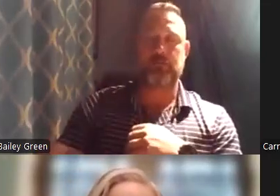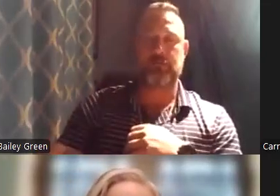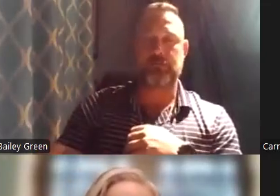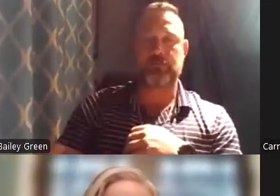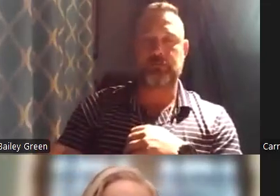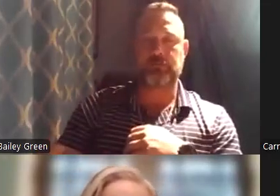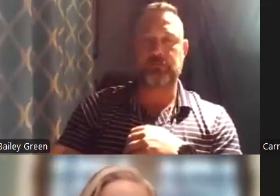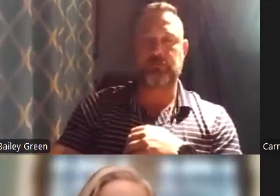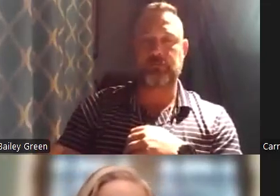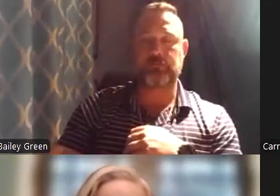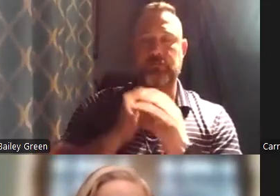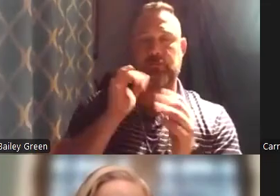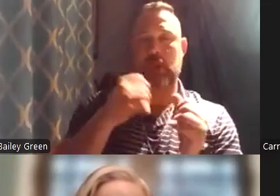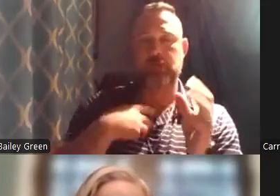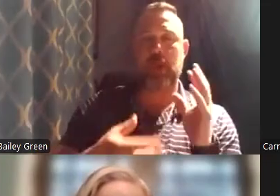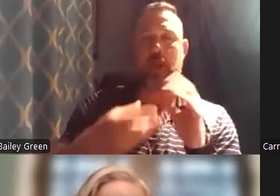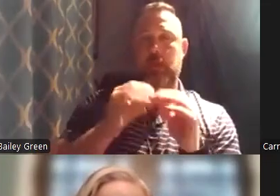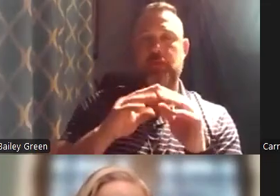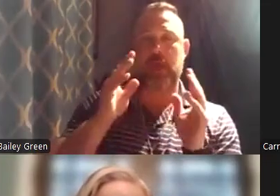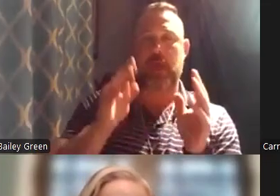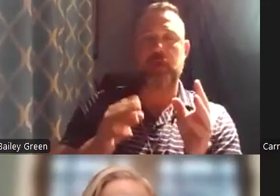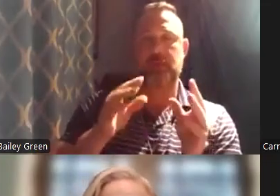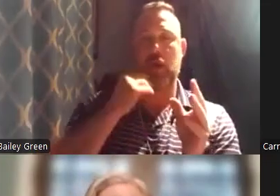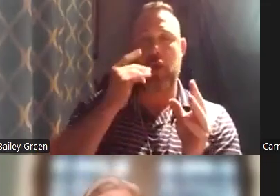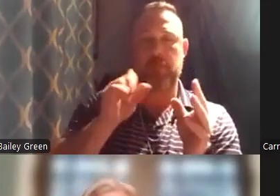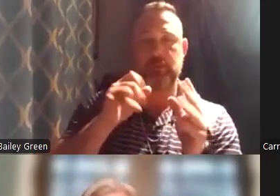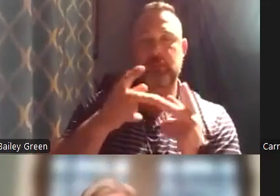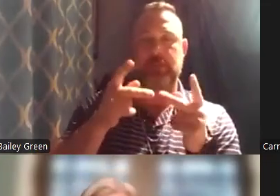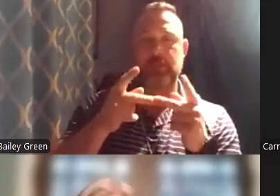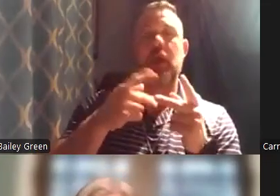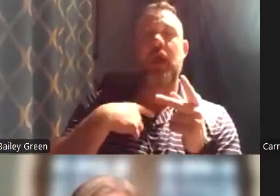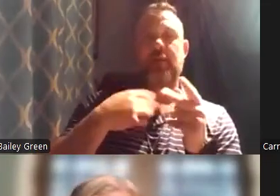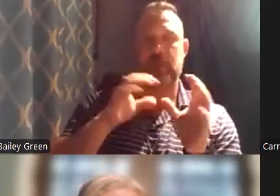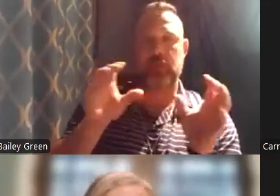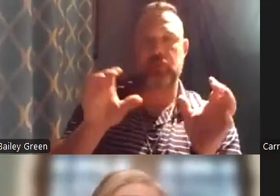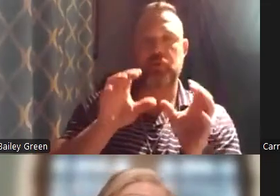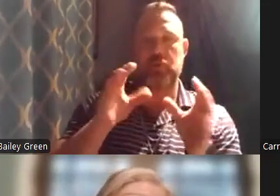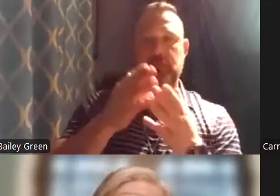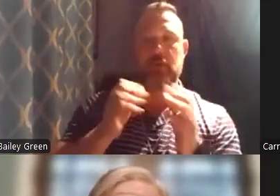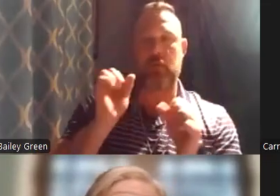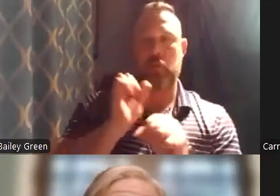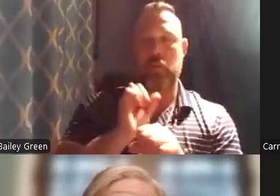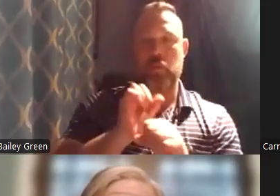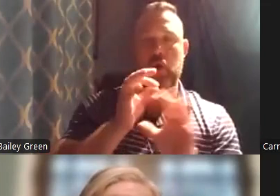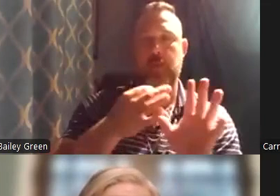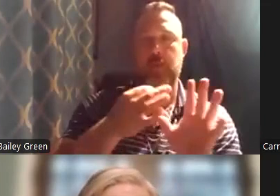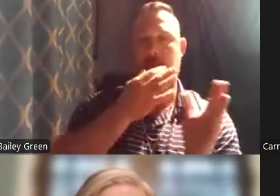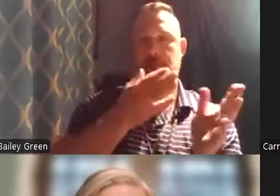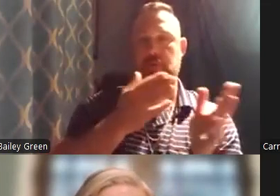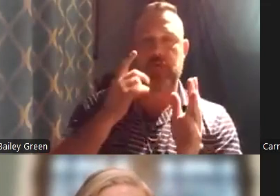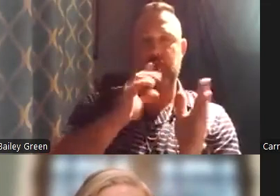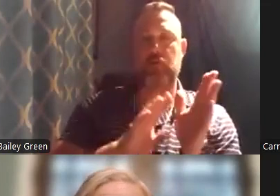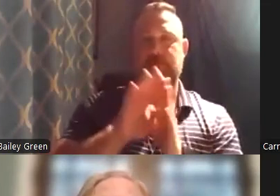Yeah, I was just going to add to the housing and homelessness space. Well, I've been doing some work on the master plan for the